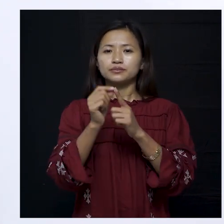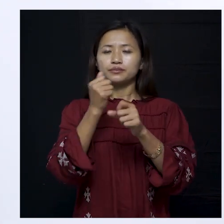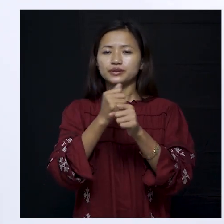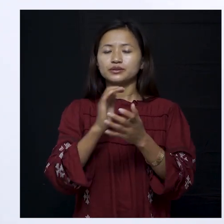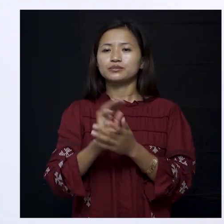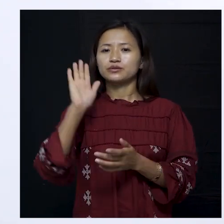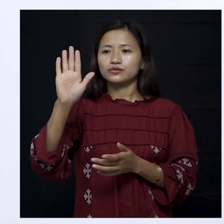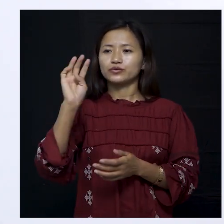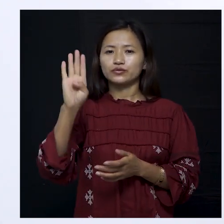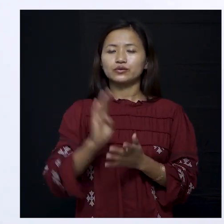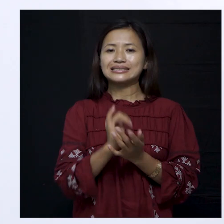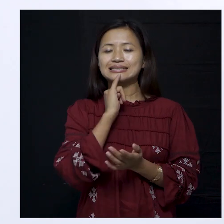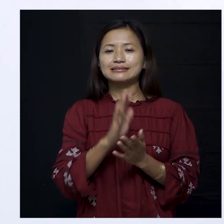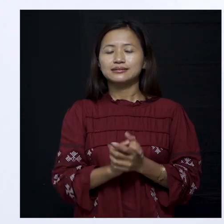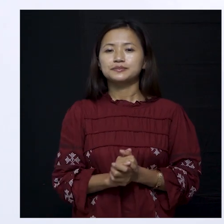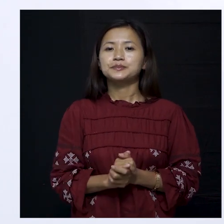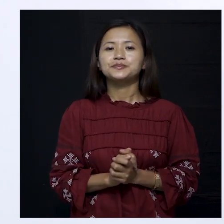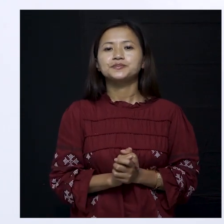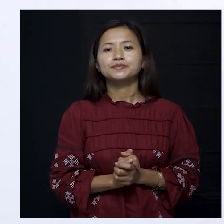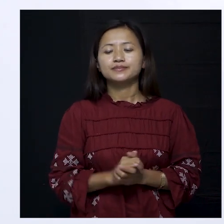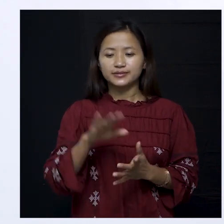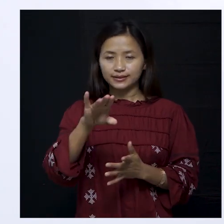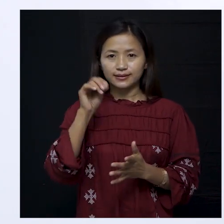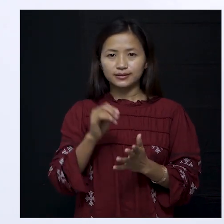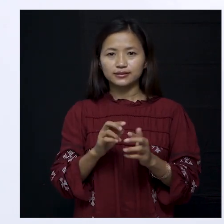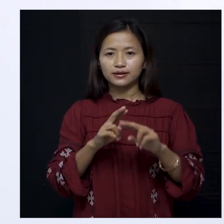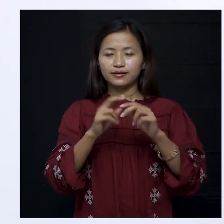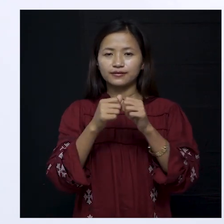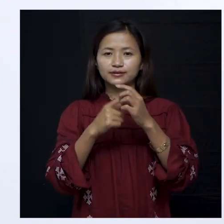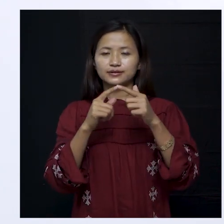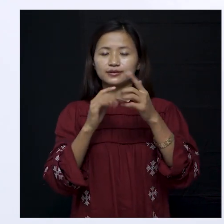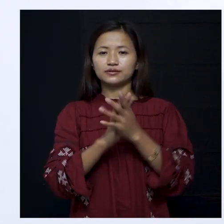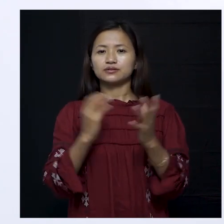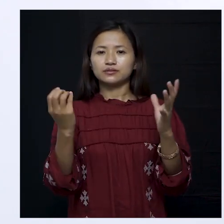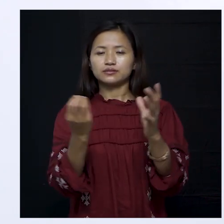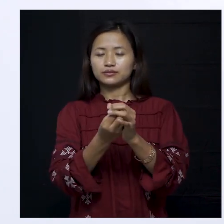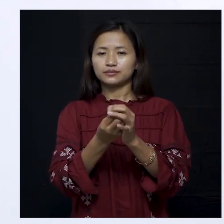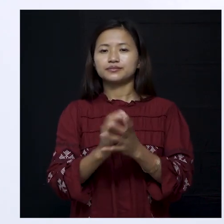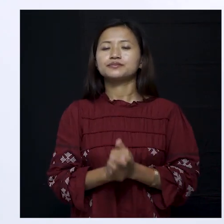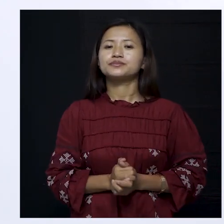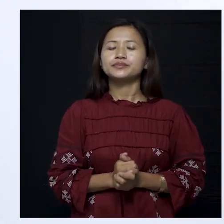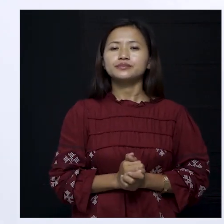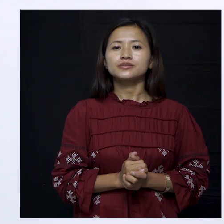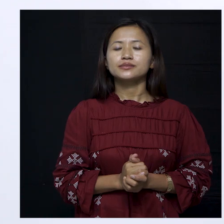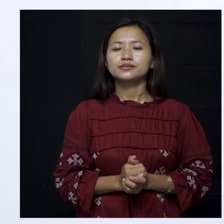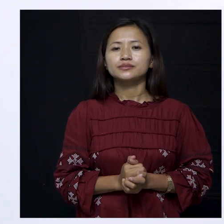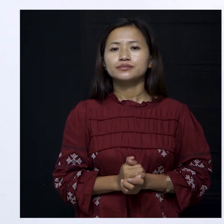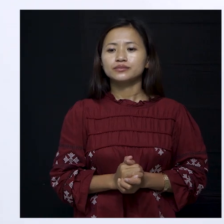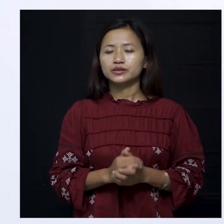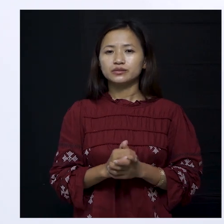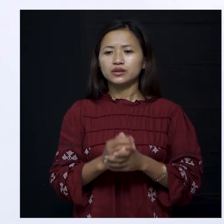54 is you have to get your facts together, okay? You cannot just bring of course I said you